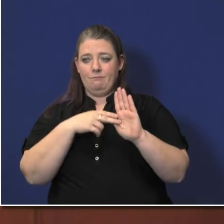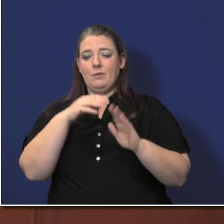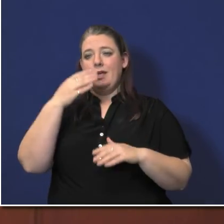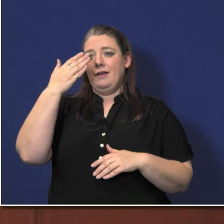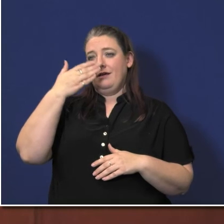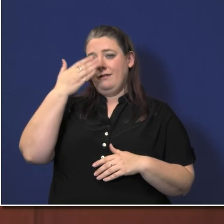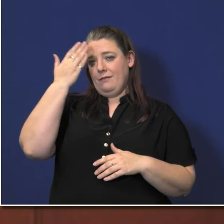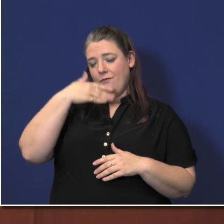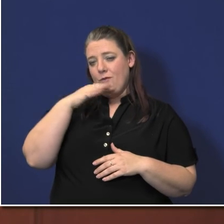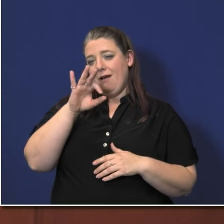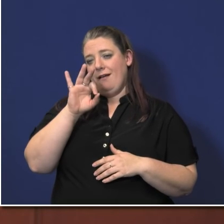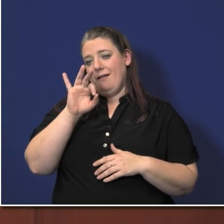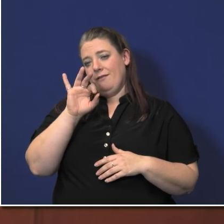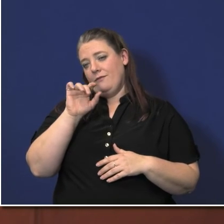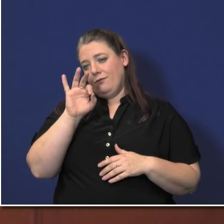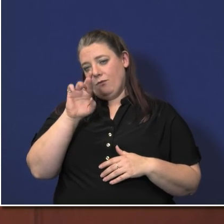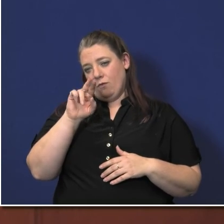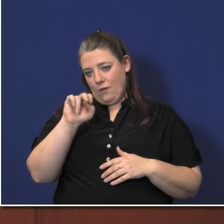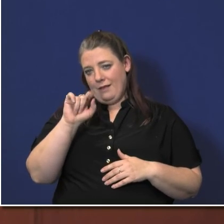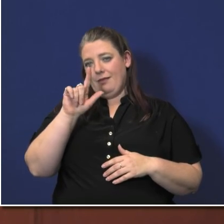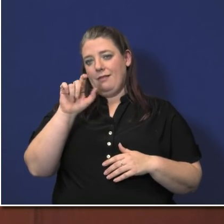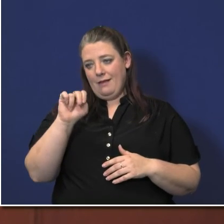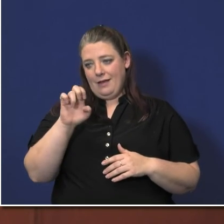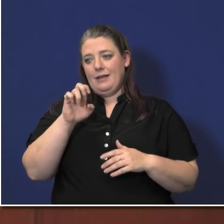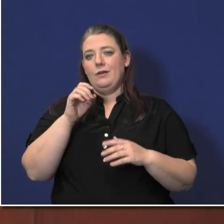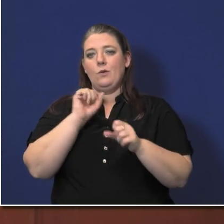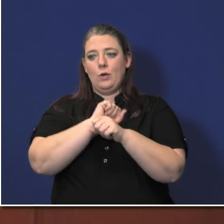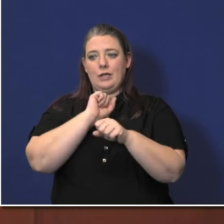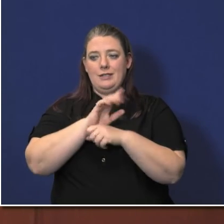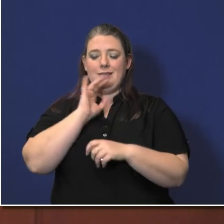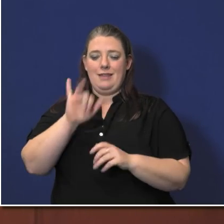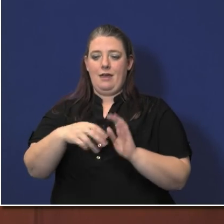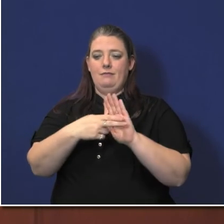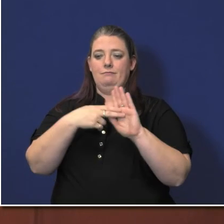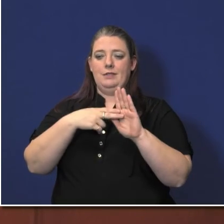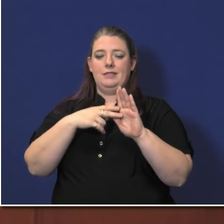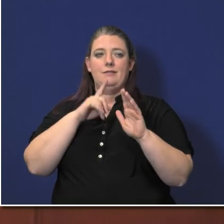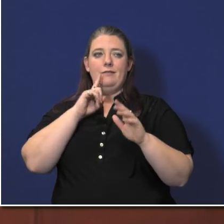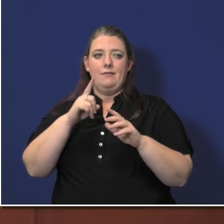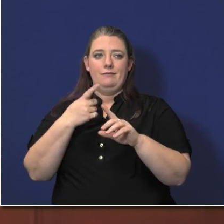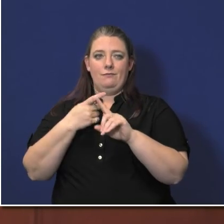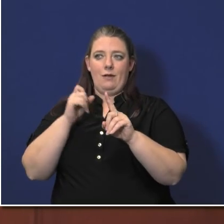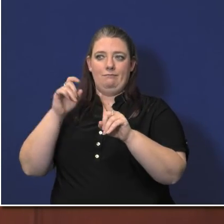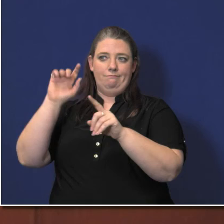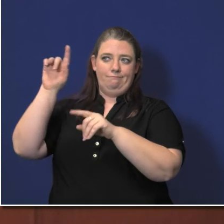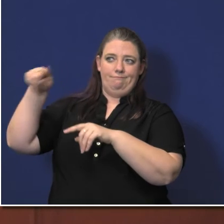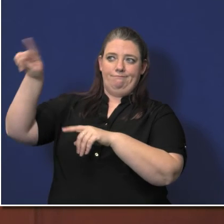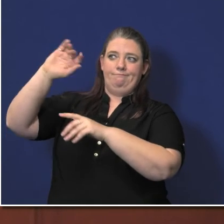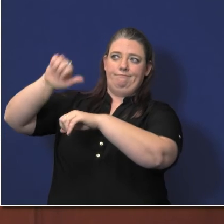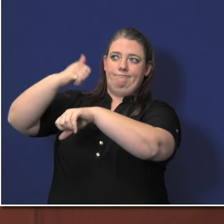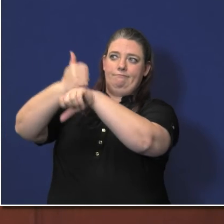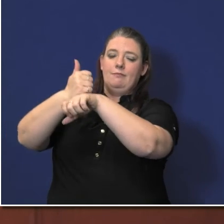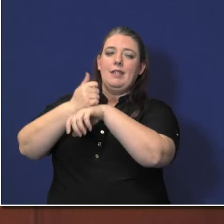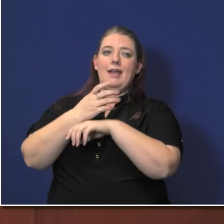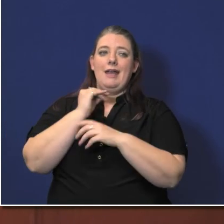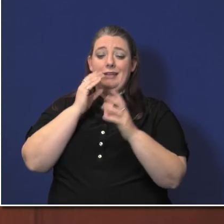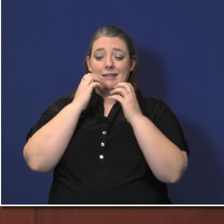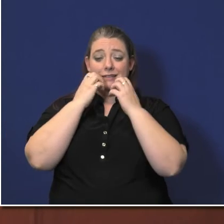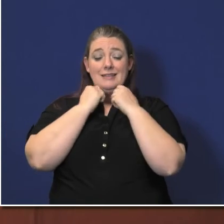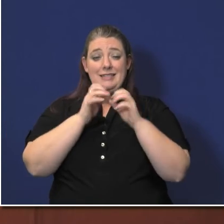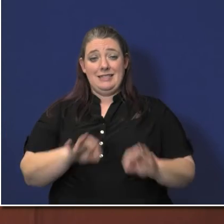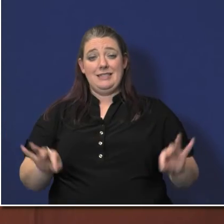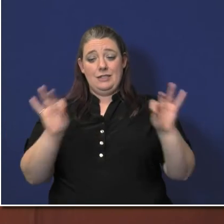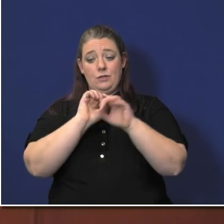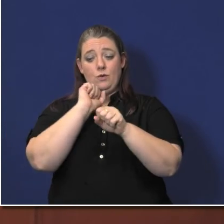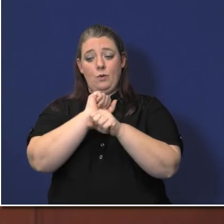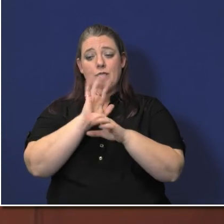that term is defined by the Expert Vaccine Allocation Panel, and as essential frontline workers to be